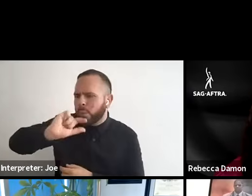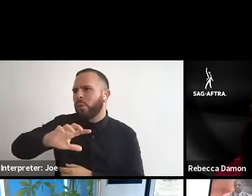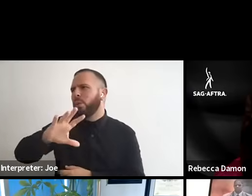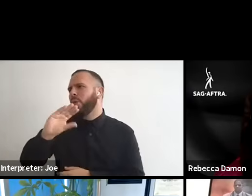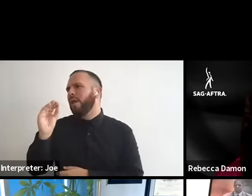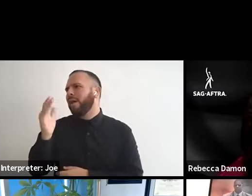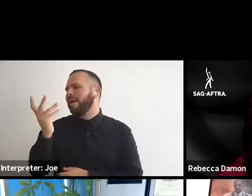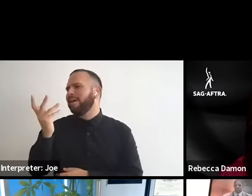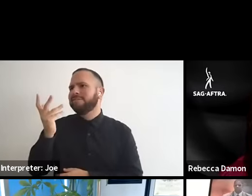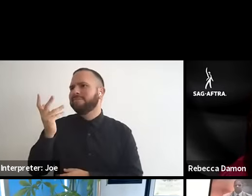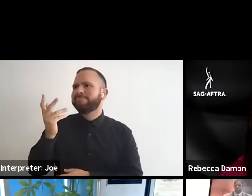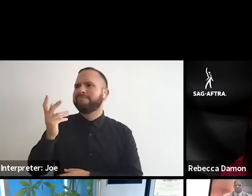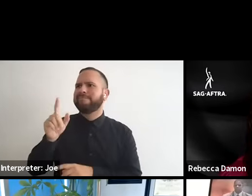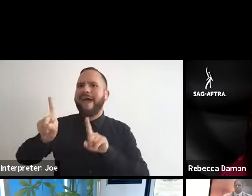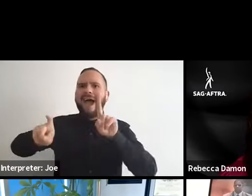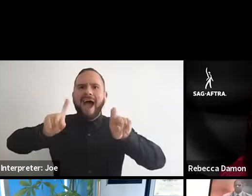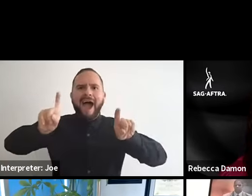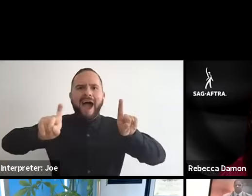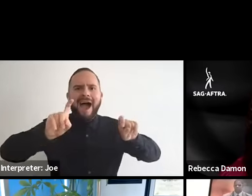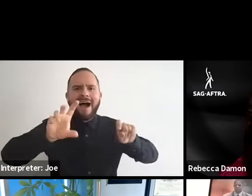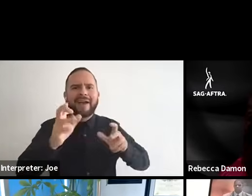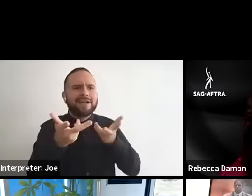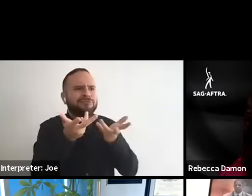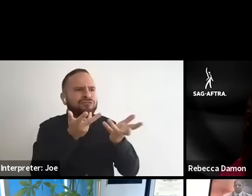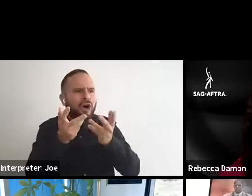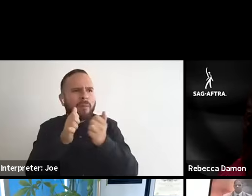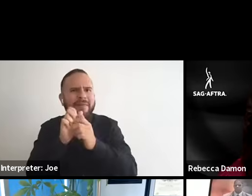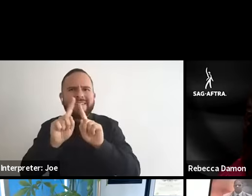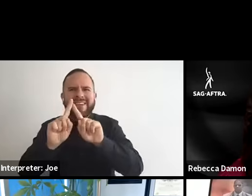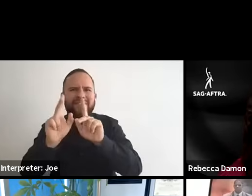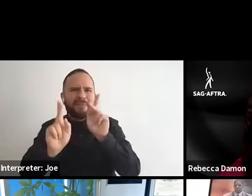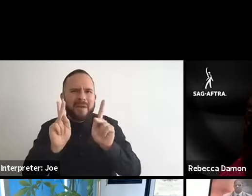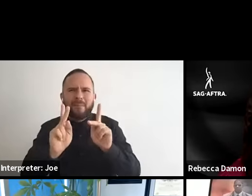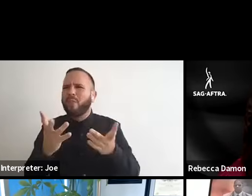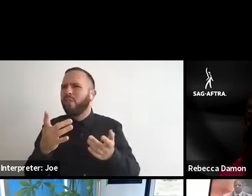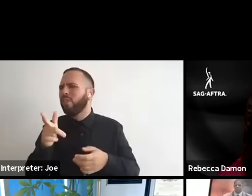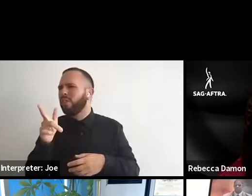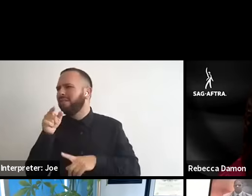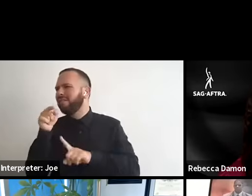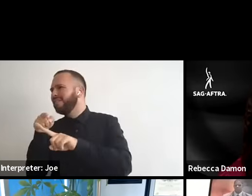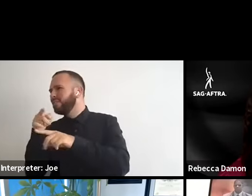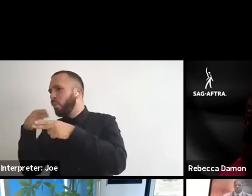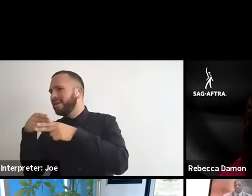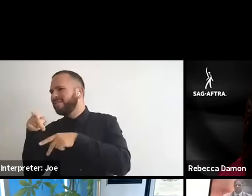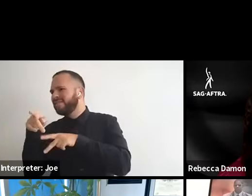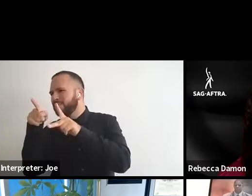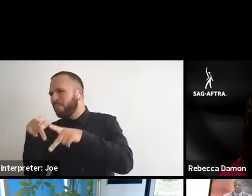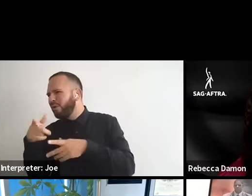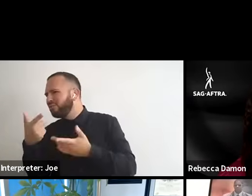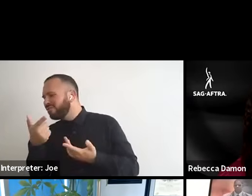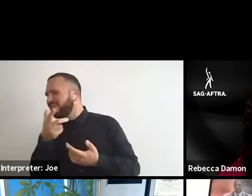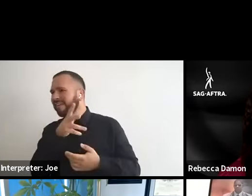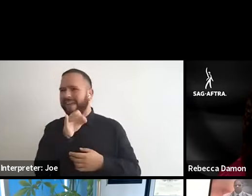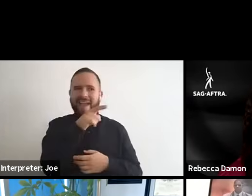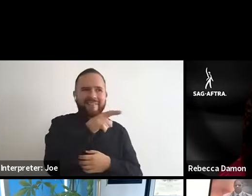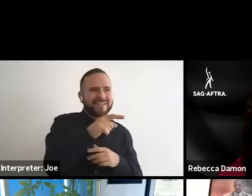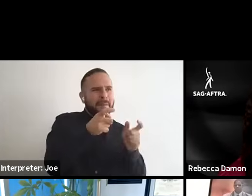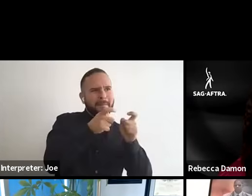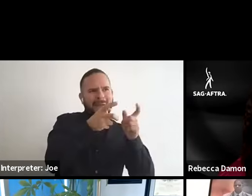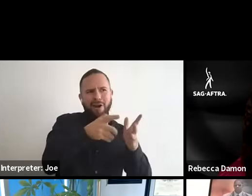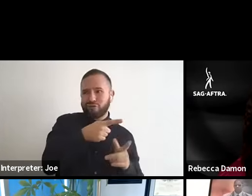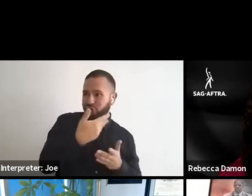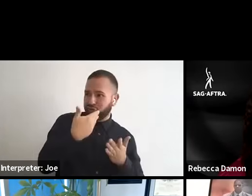and talk to people about, reputations of agents and managers and lawyers. People will tell you.